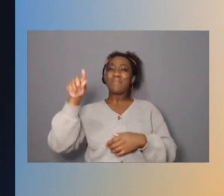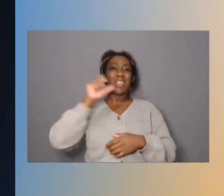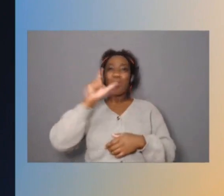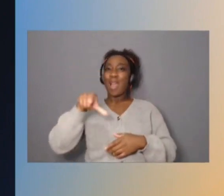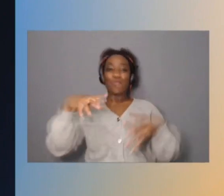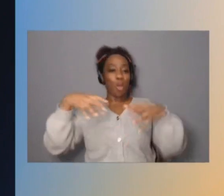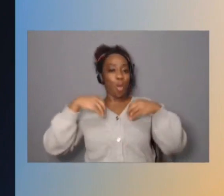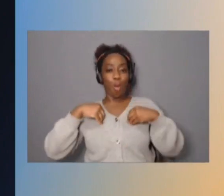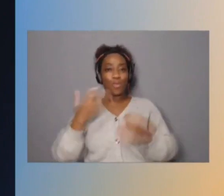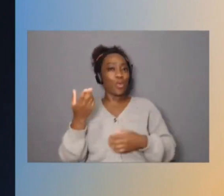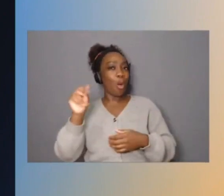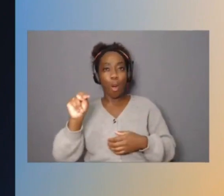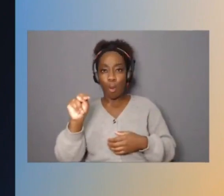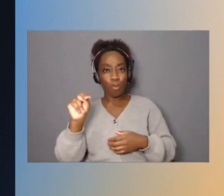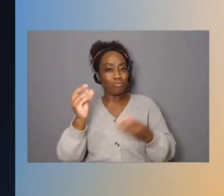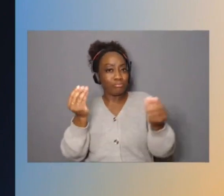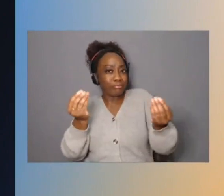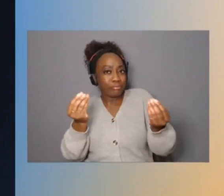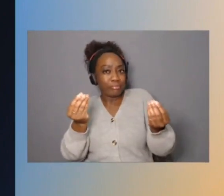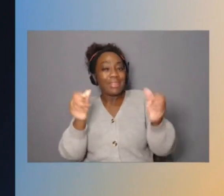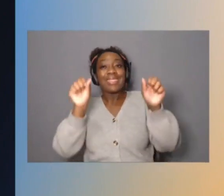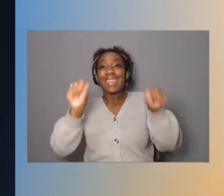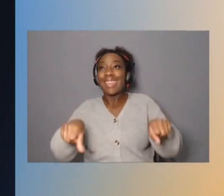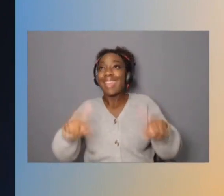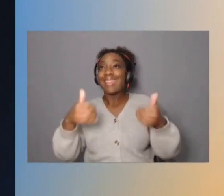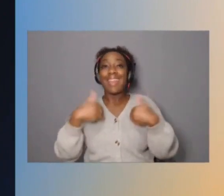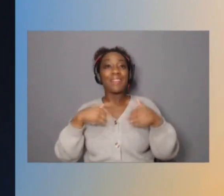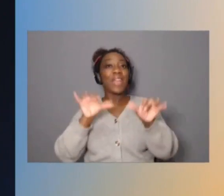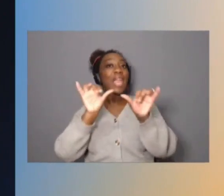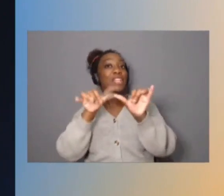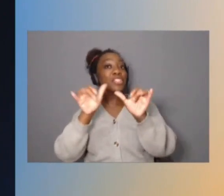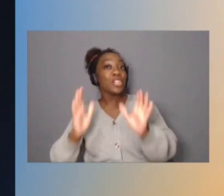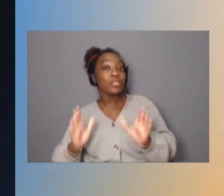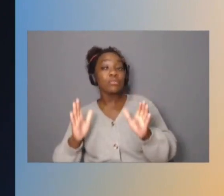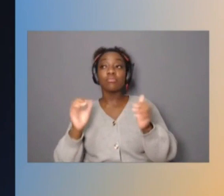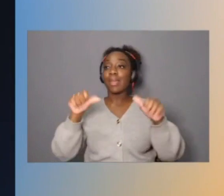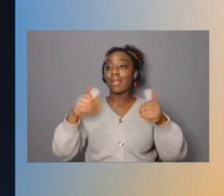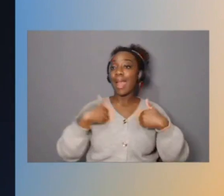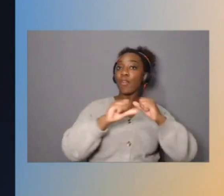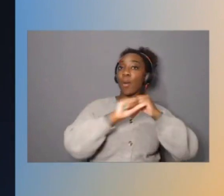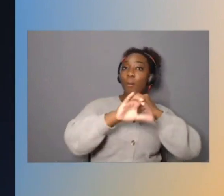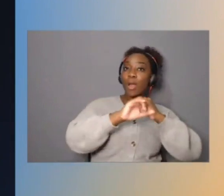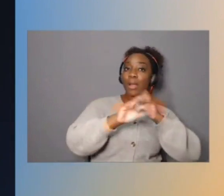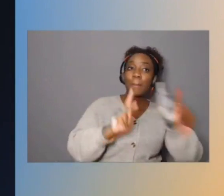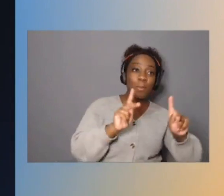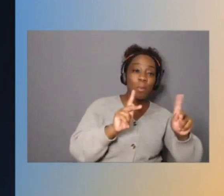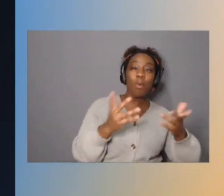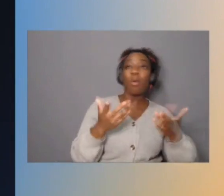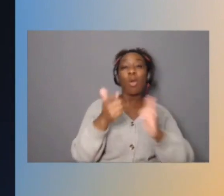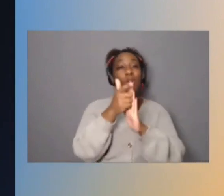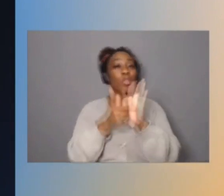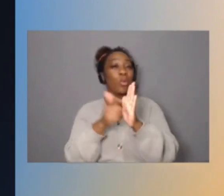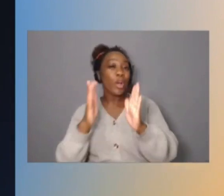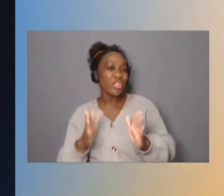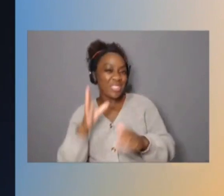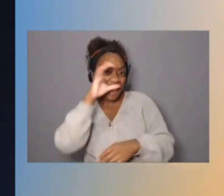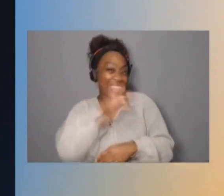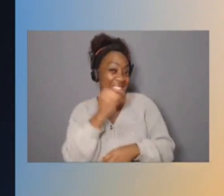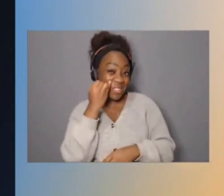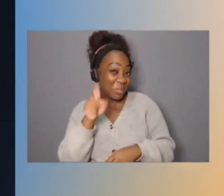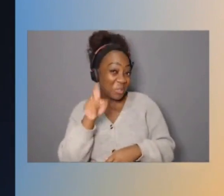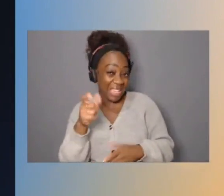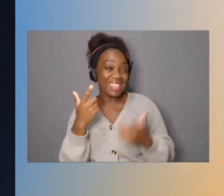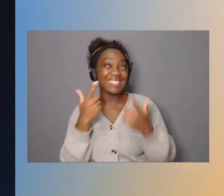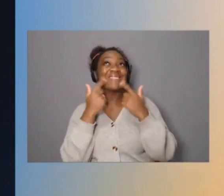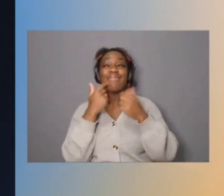can have engineers, they can have marketing people, lawyers, I suppose you need if you're in a chip business. Everyone needs a lawyer. But they